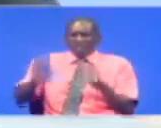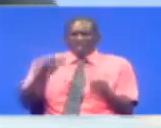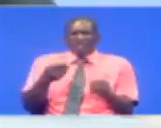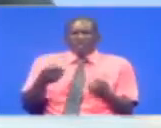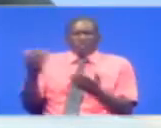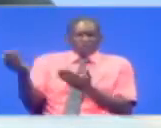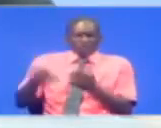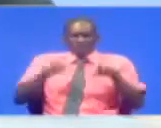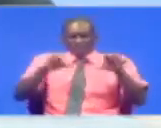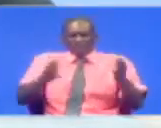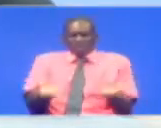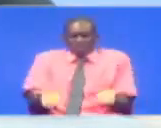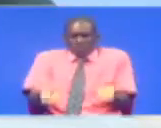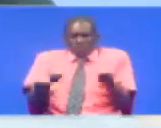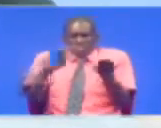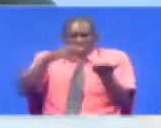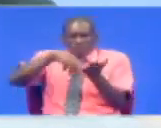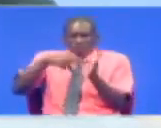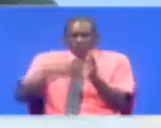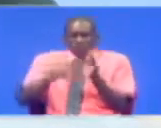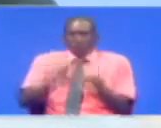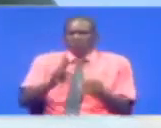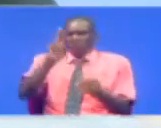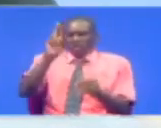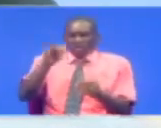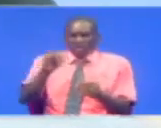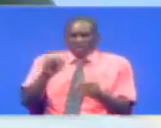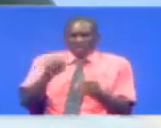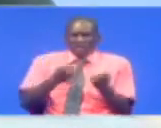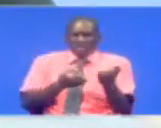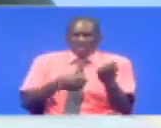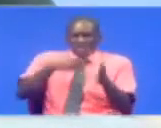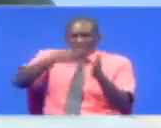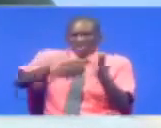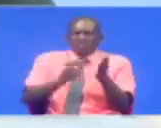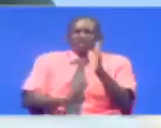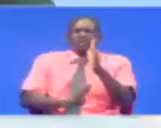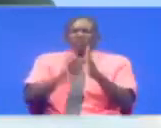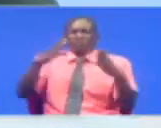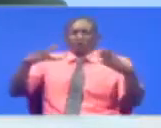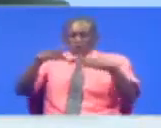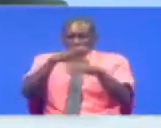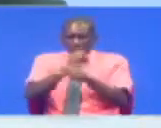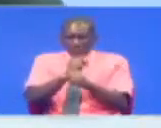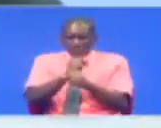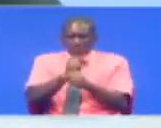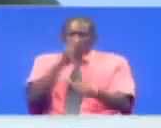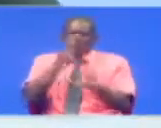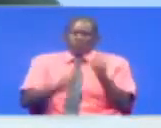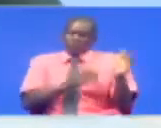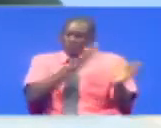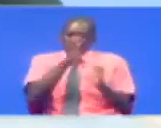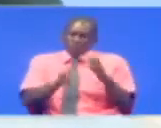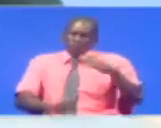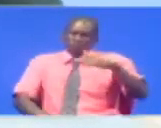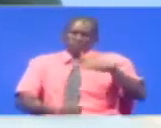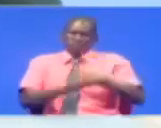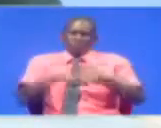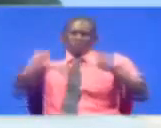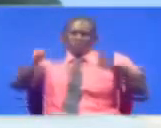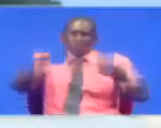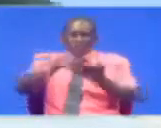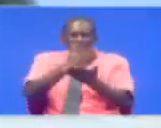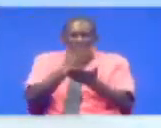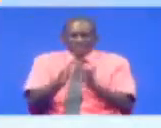market upgrade under a project by the United Nations Industrial Development Organization, which is set to help boost the agriculture sector